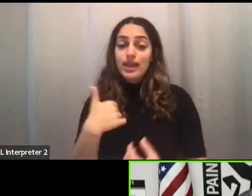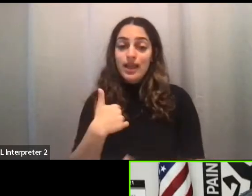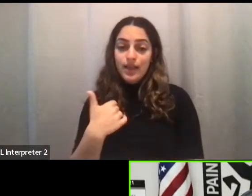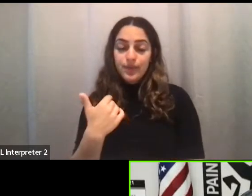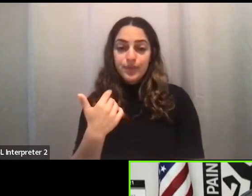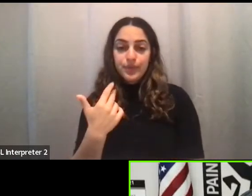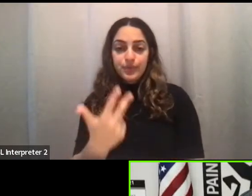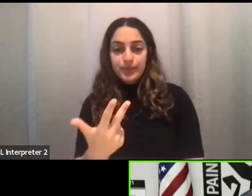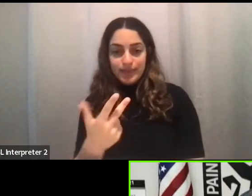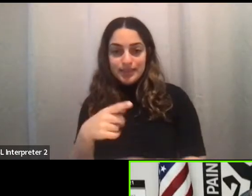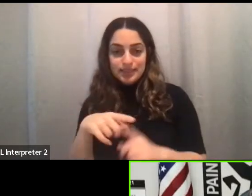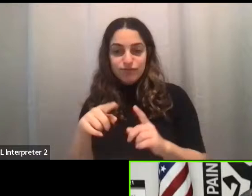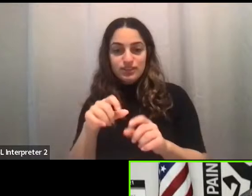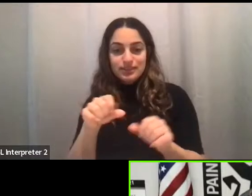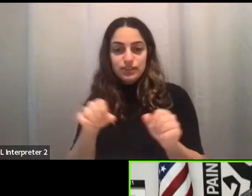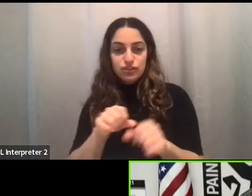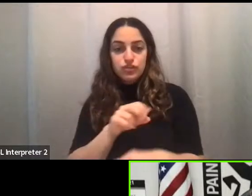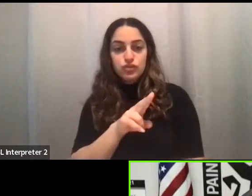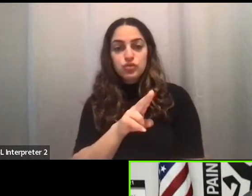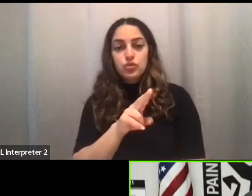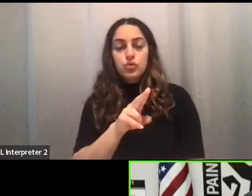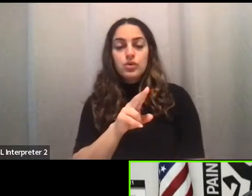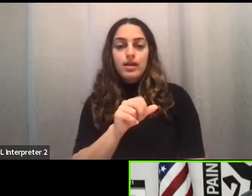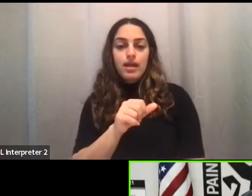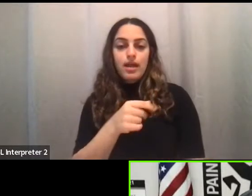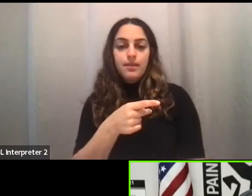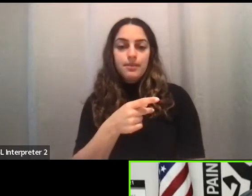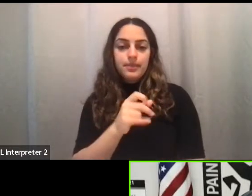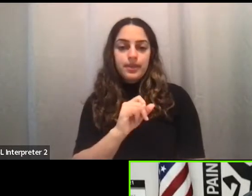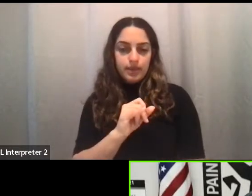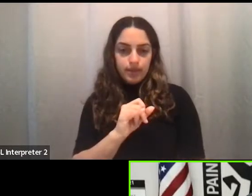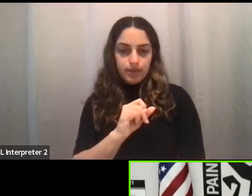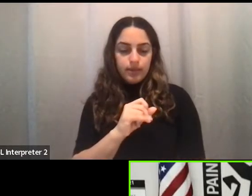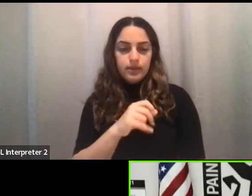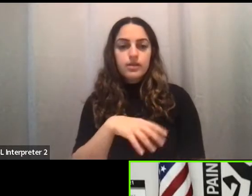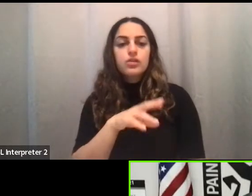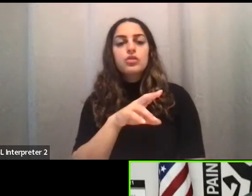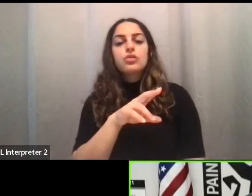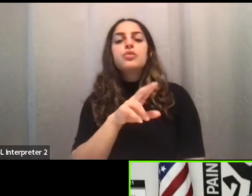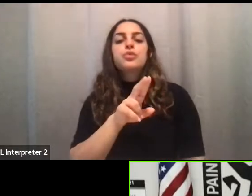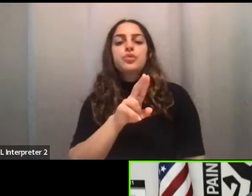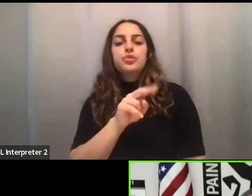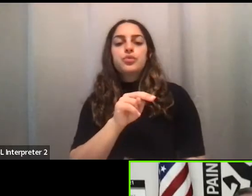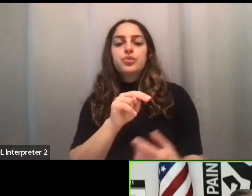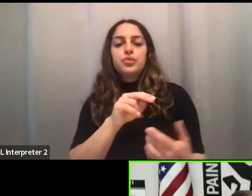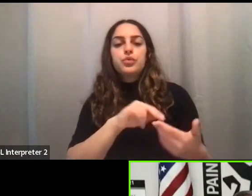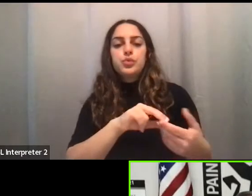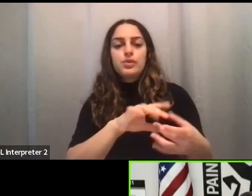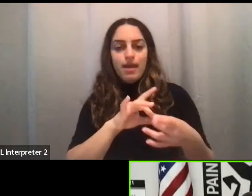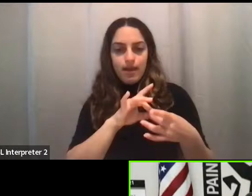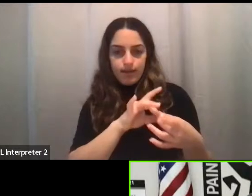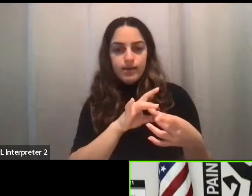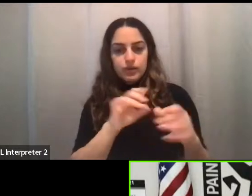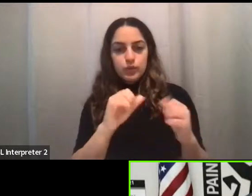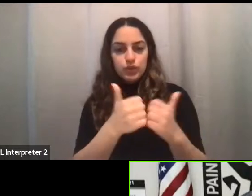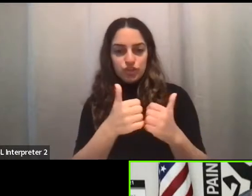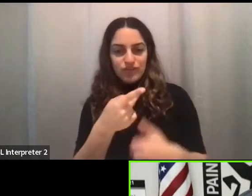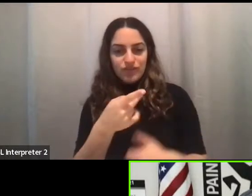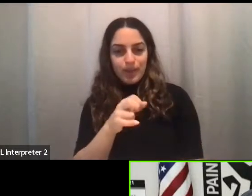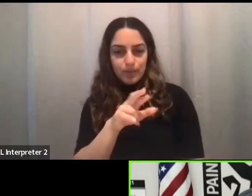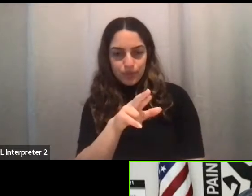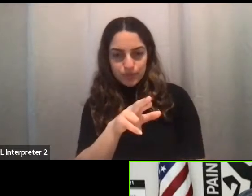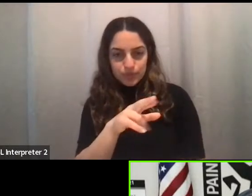there the uav ip the united association veterans and piping which is the plumbers and pipefitters union the smart